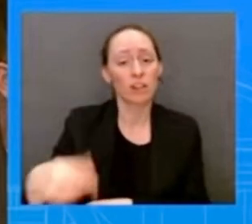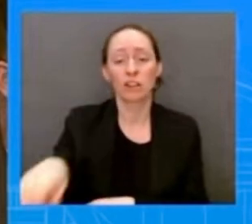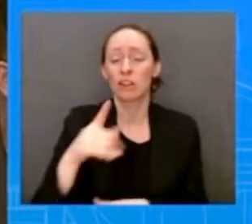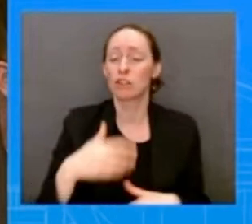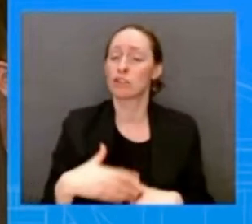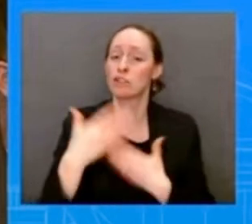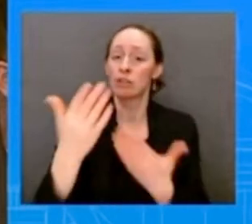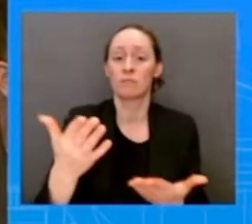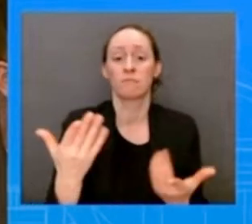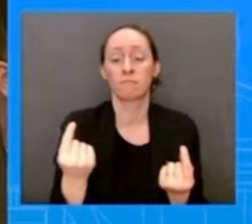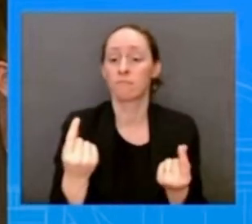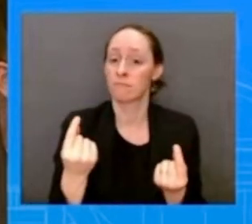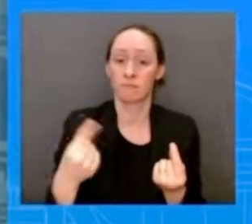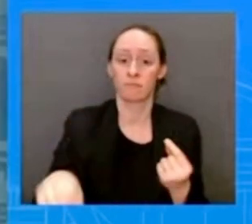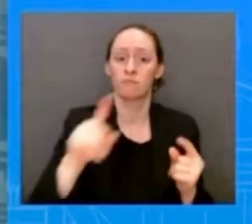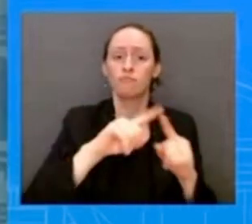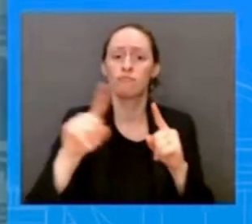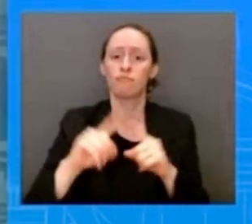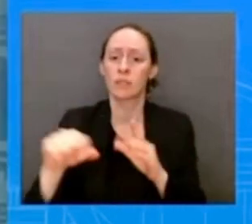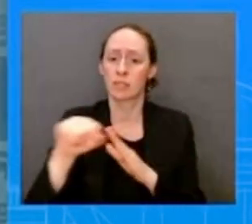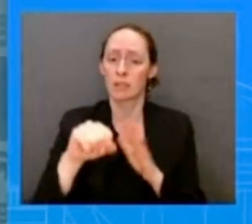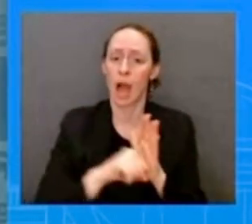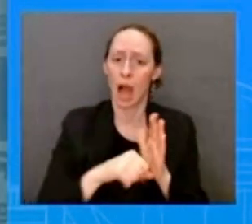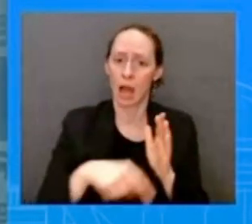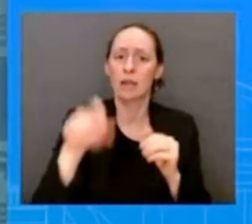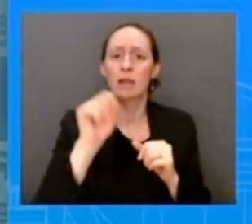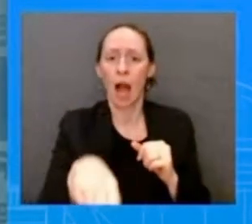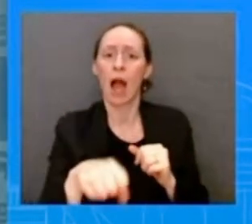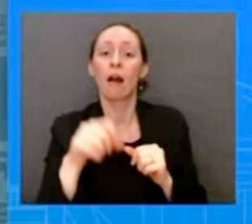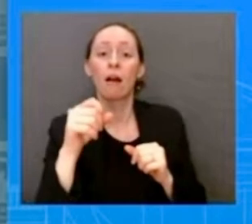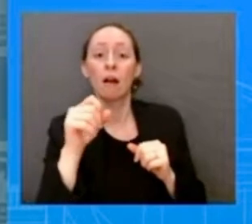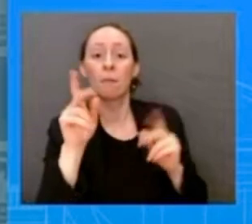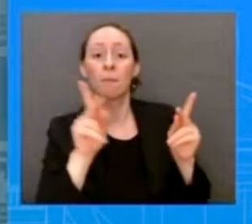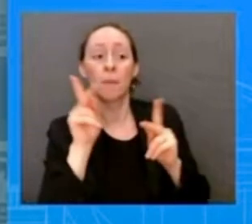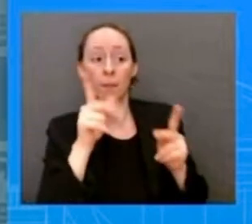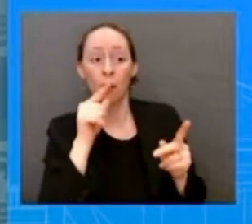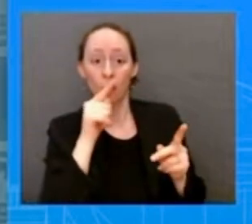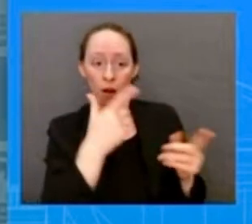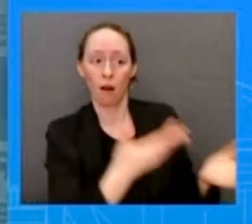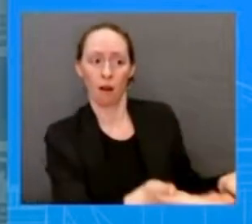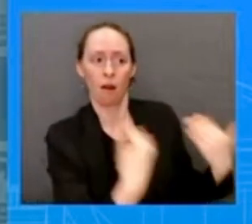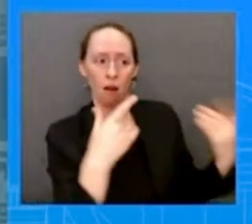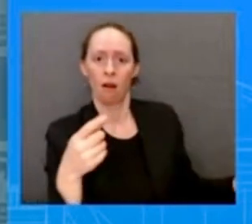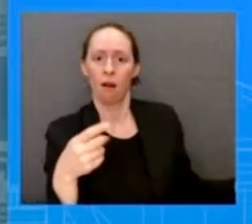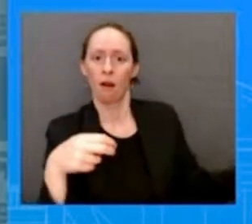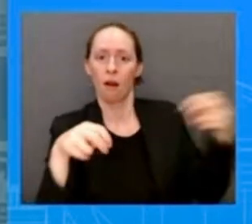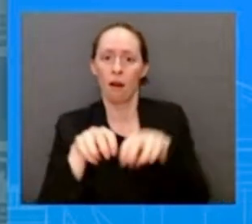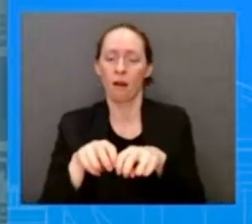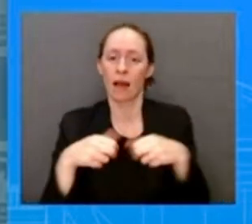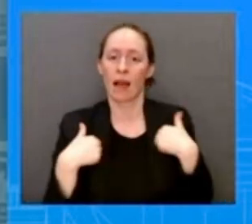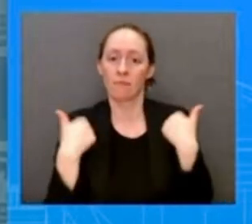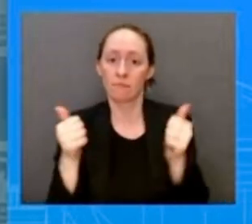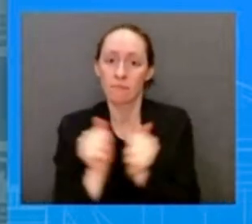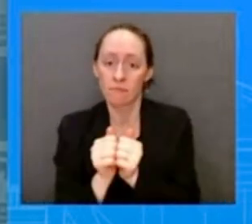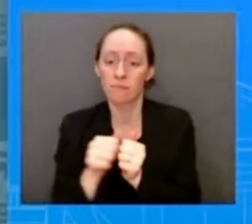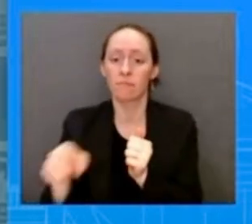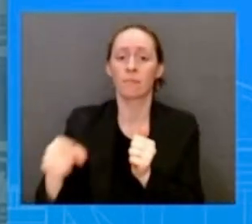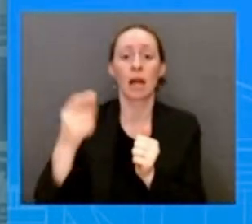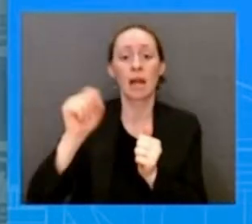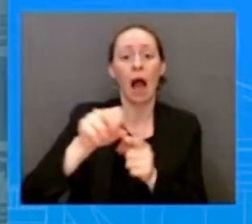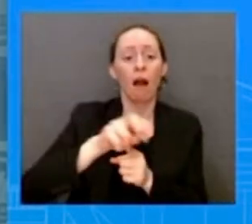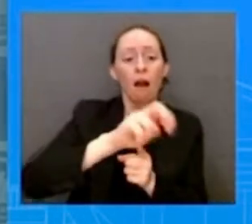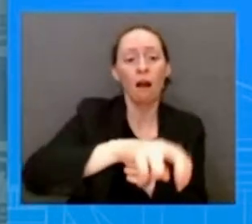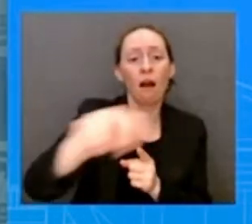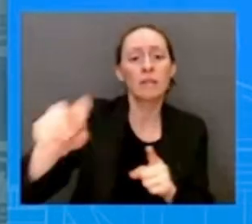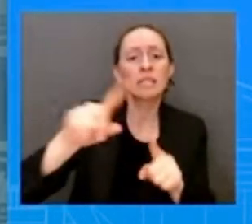be interested in exploring with them? I don't have any policy preview to share from here or any reaction to that at this time.